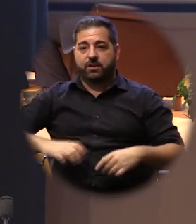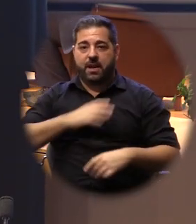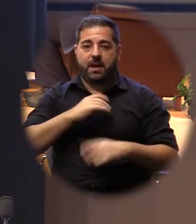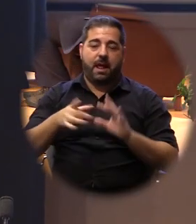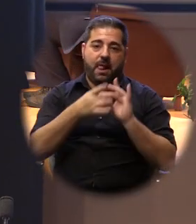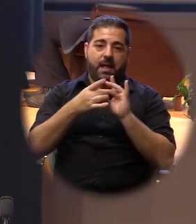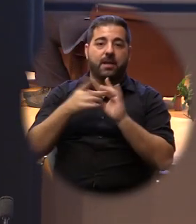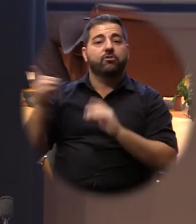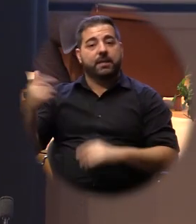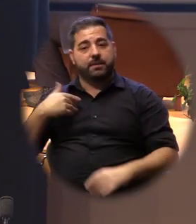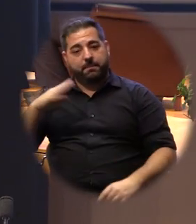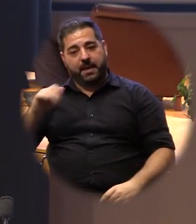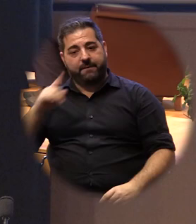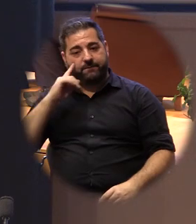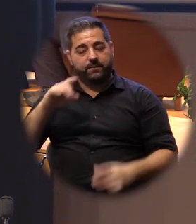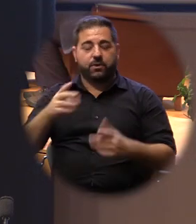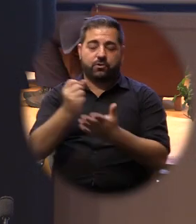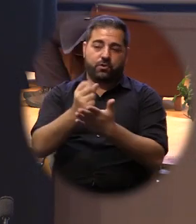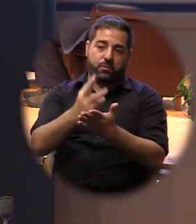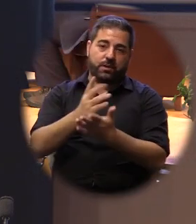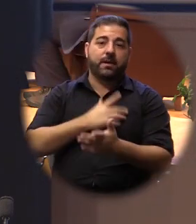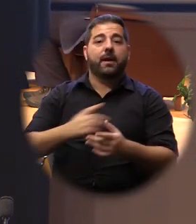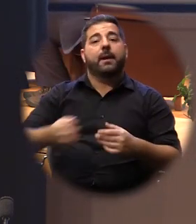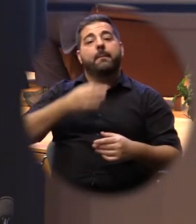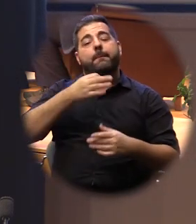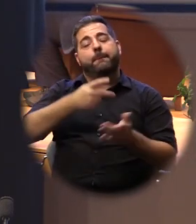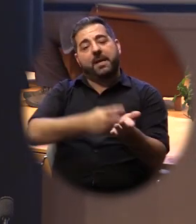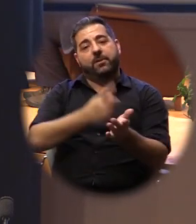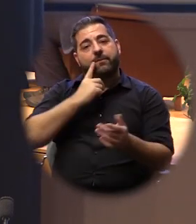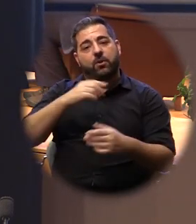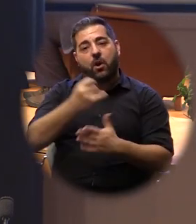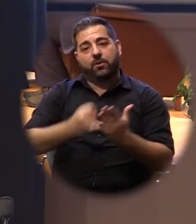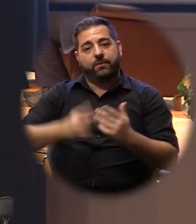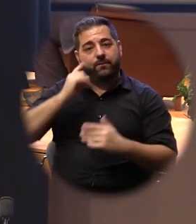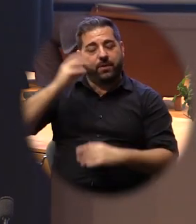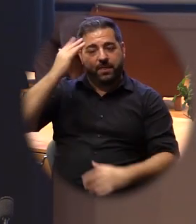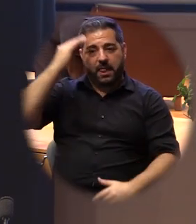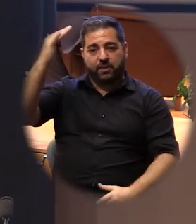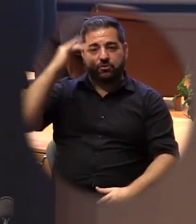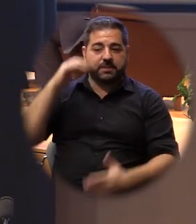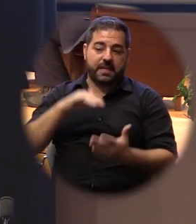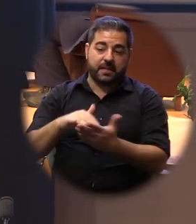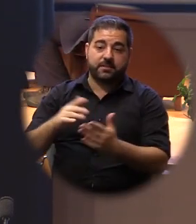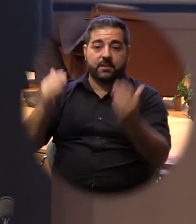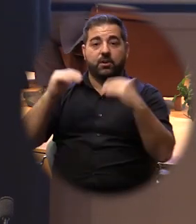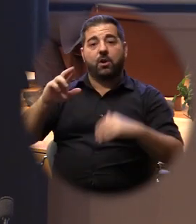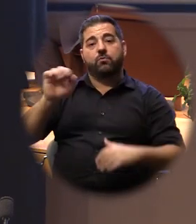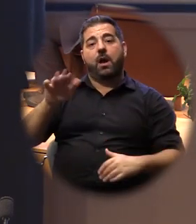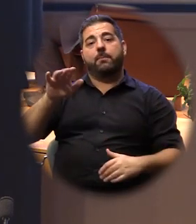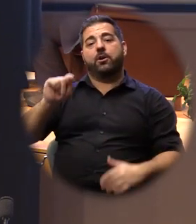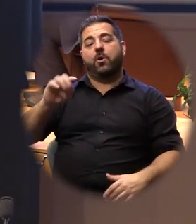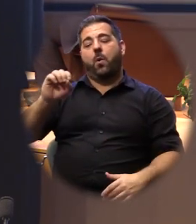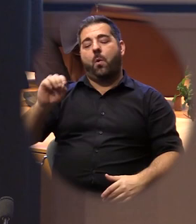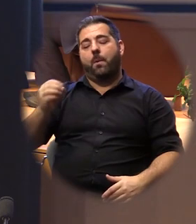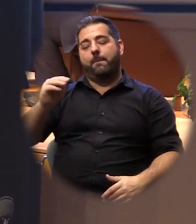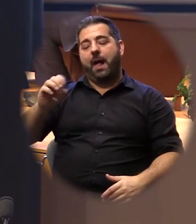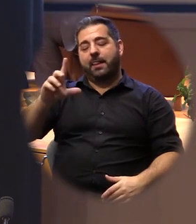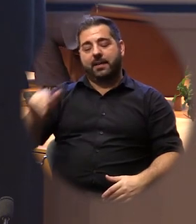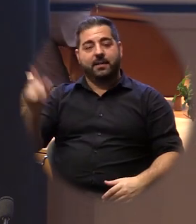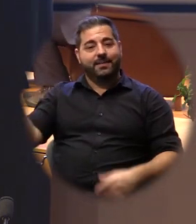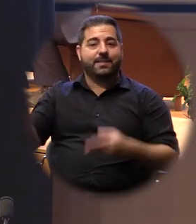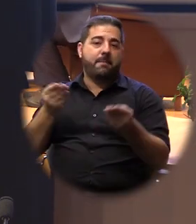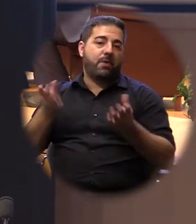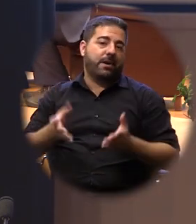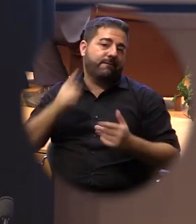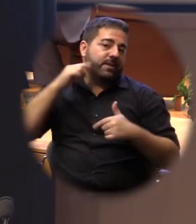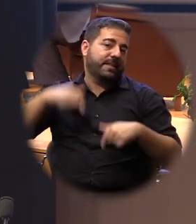has a bachelor's degree in social work and a master's of arts in theological studies. And Dr. Robert O'Malley will serve as our moderator for our